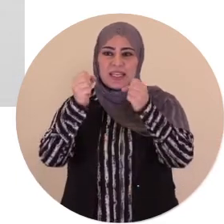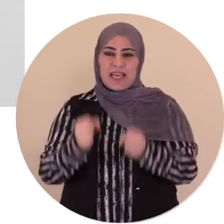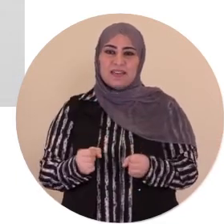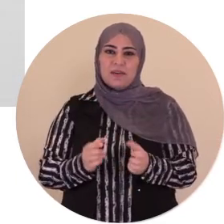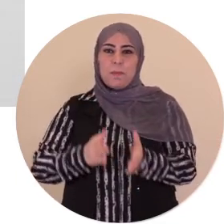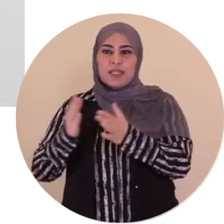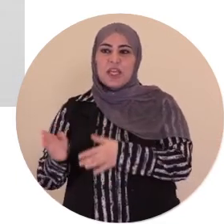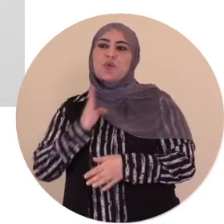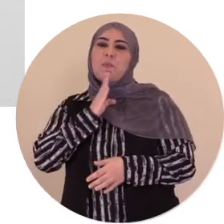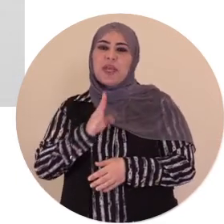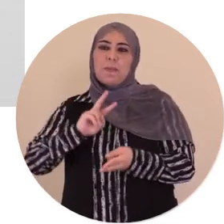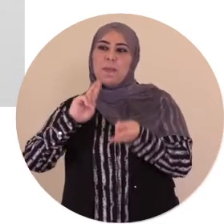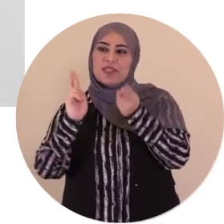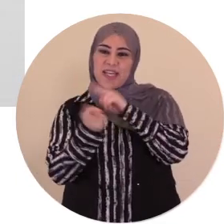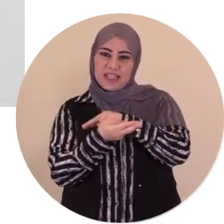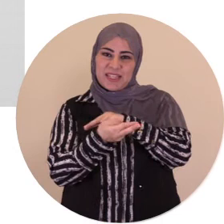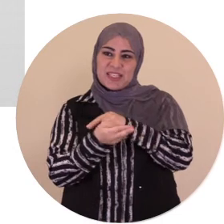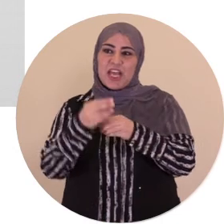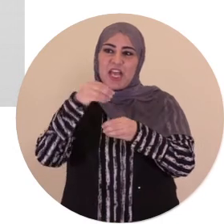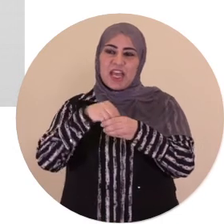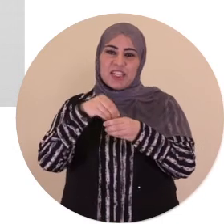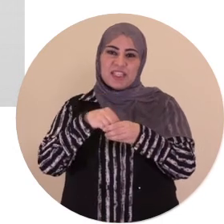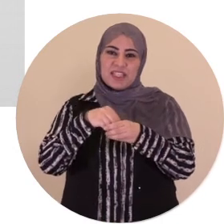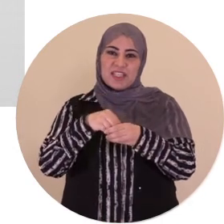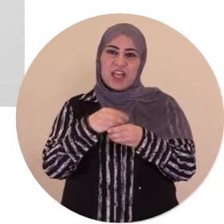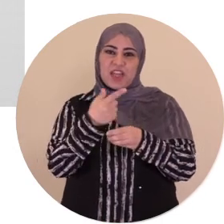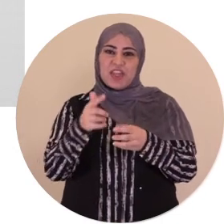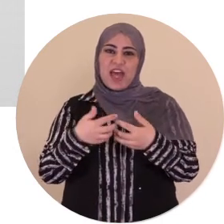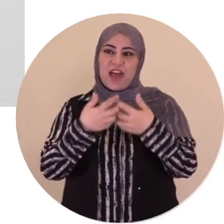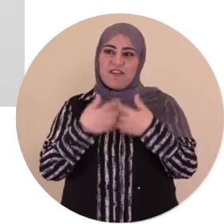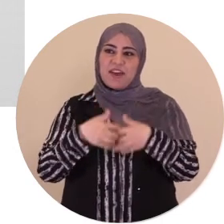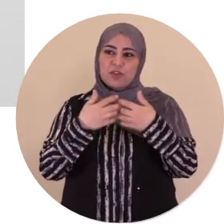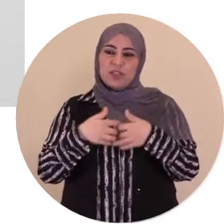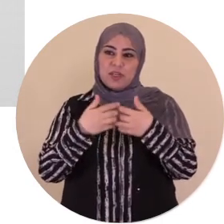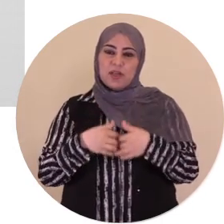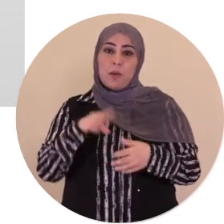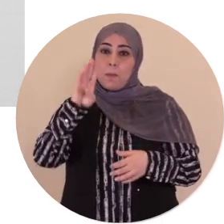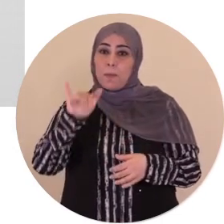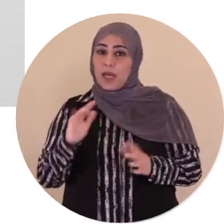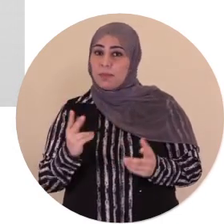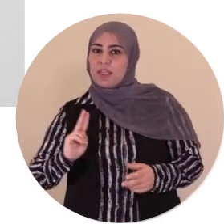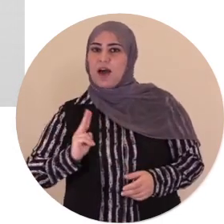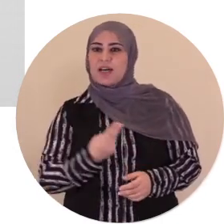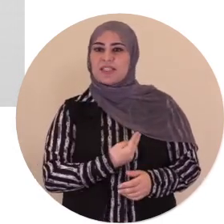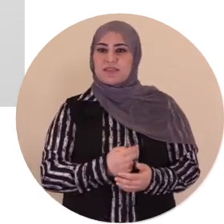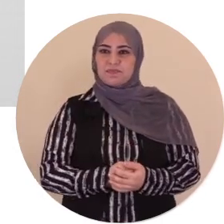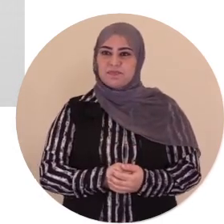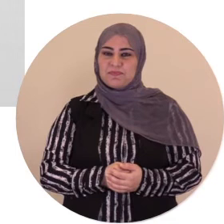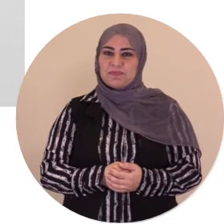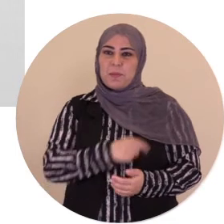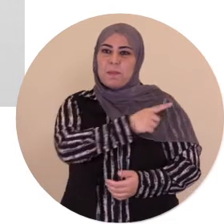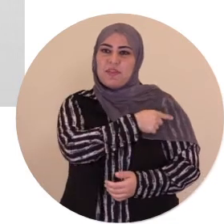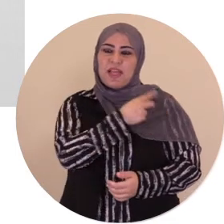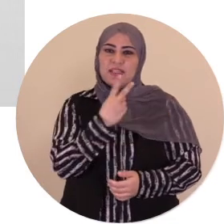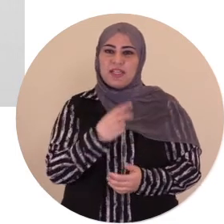be recycled in the factory by us. Very simple. Another example. The maid will clean the